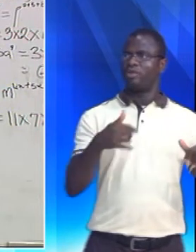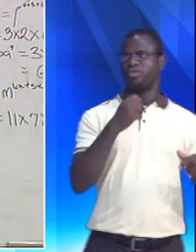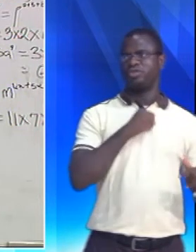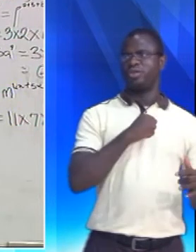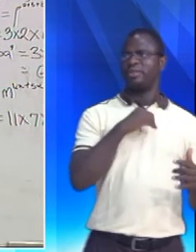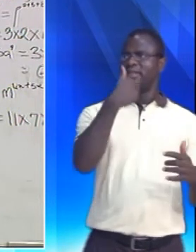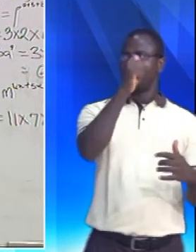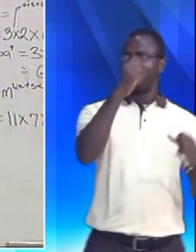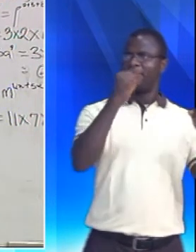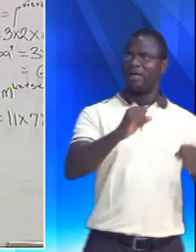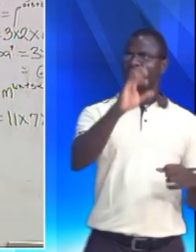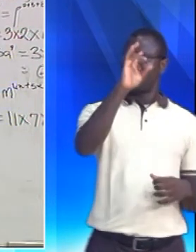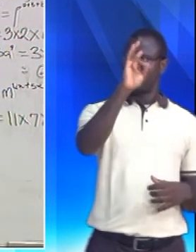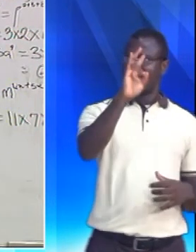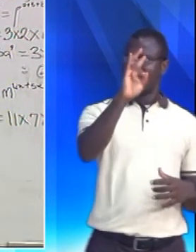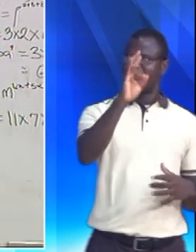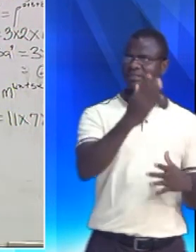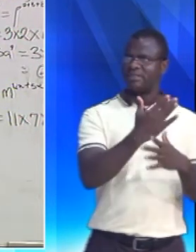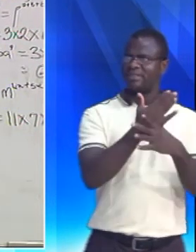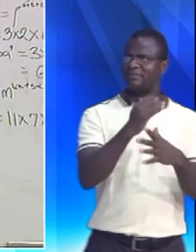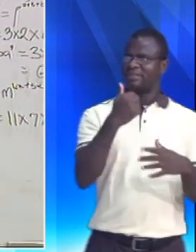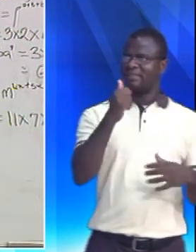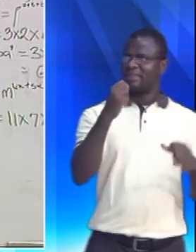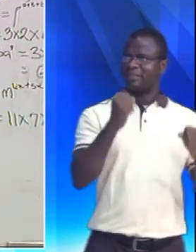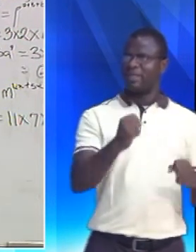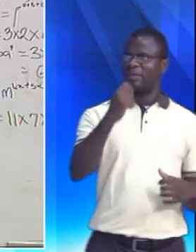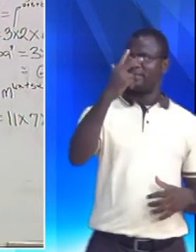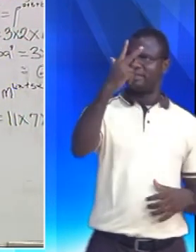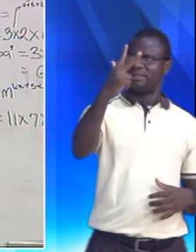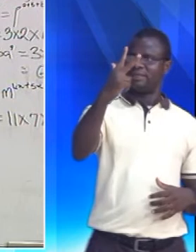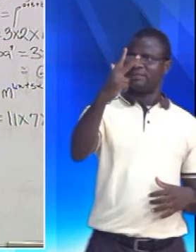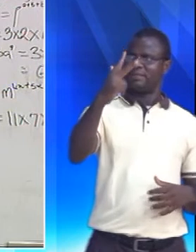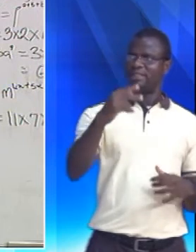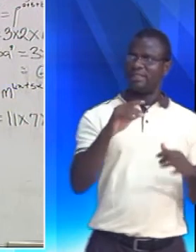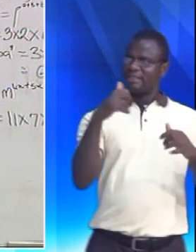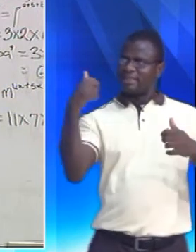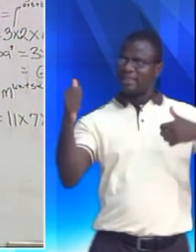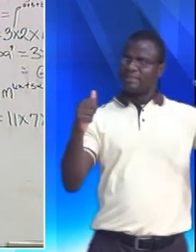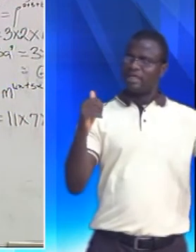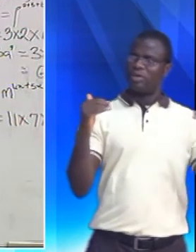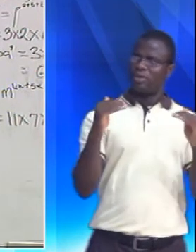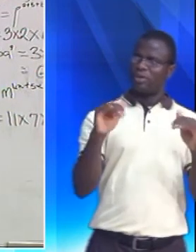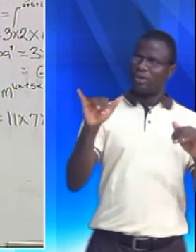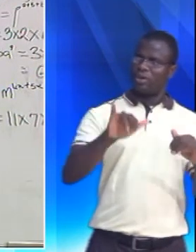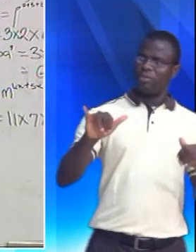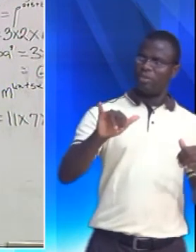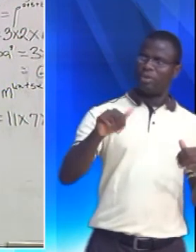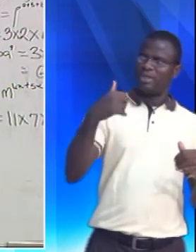Is 7. Then we'll remove 3, which is the second power from the first